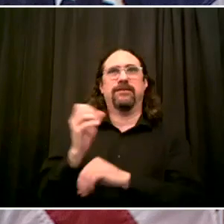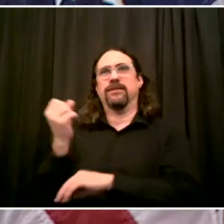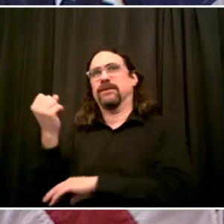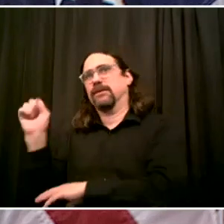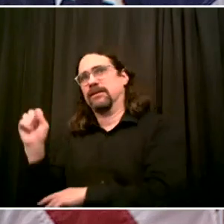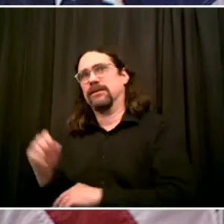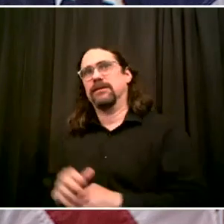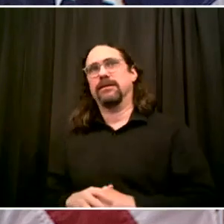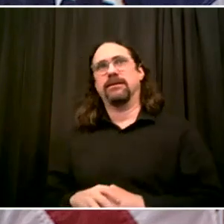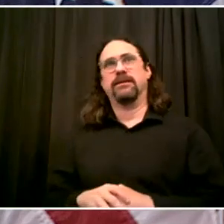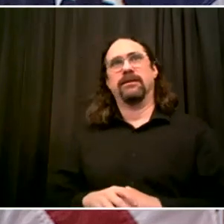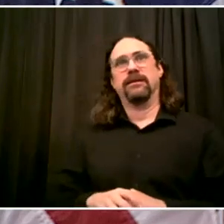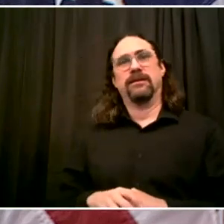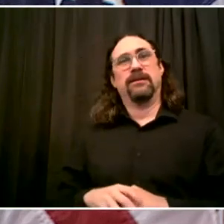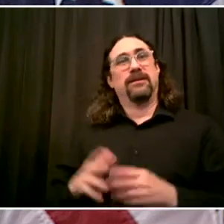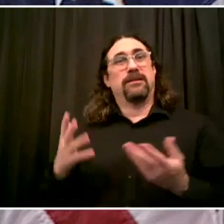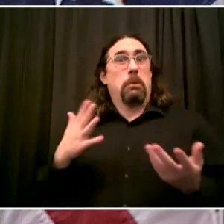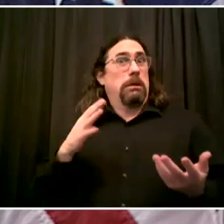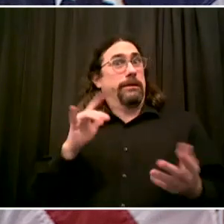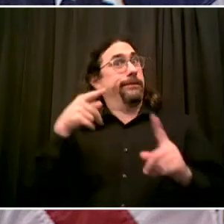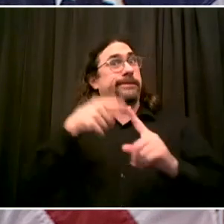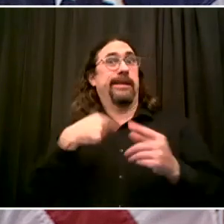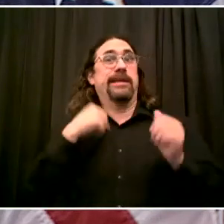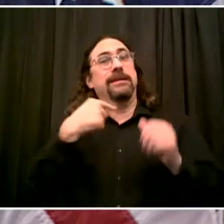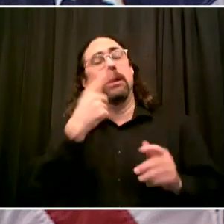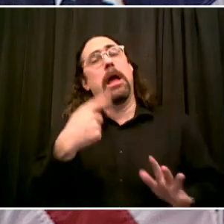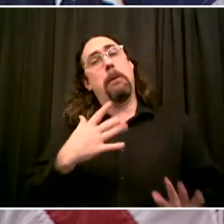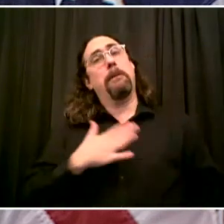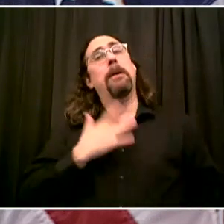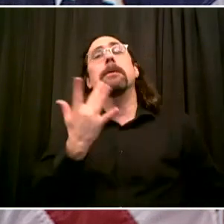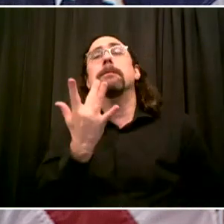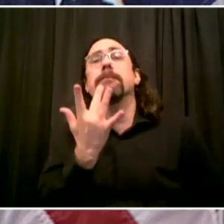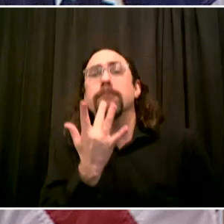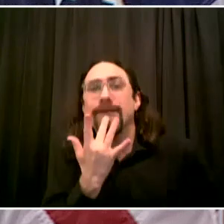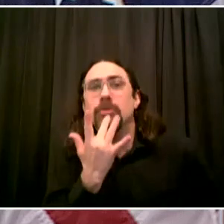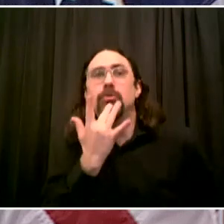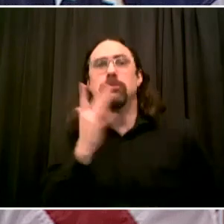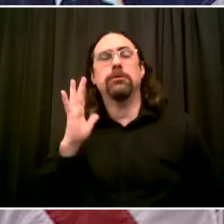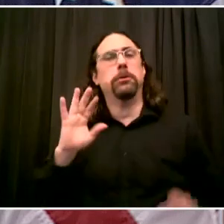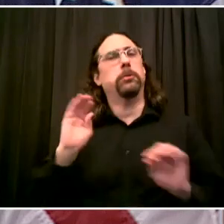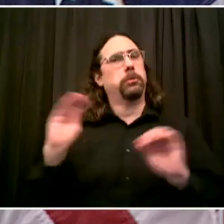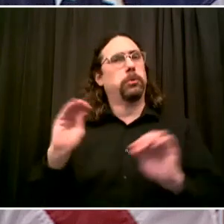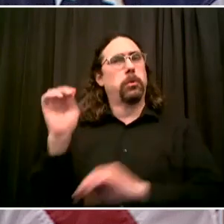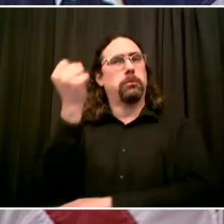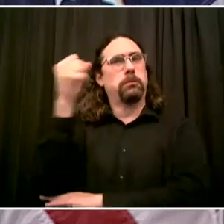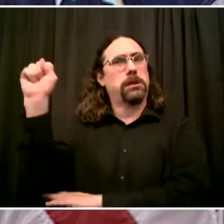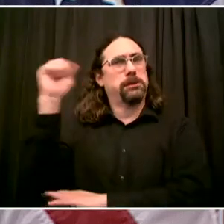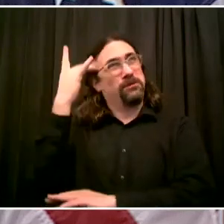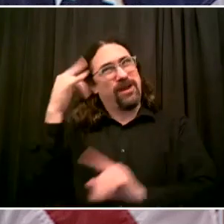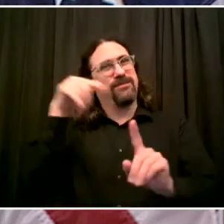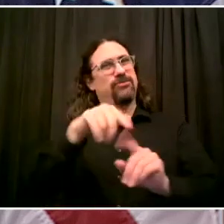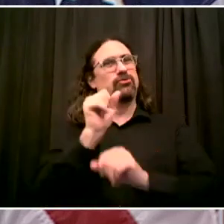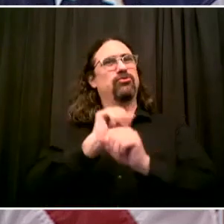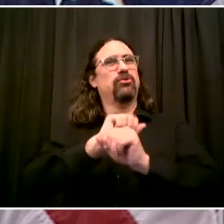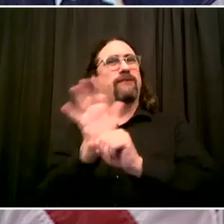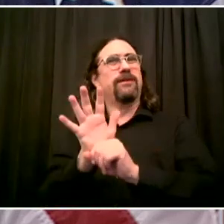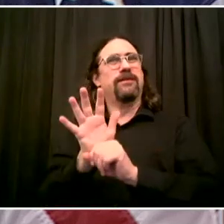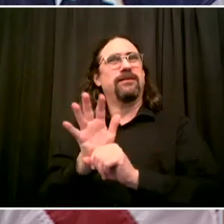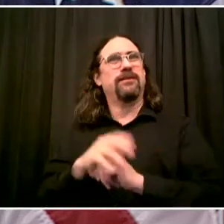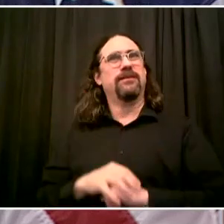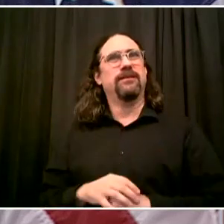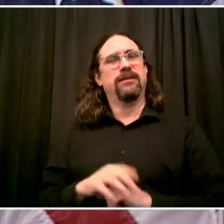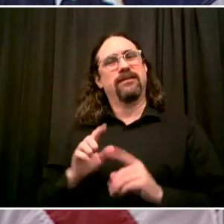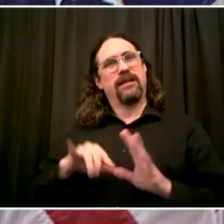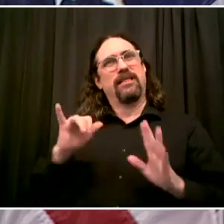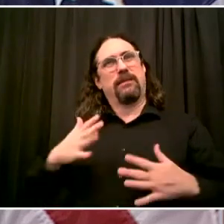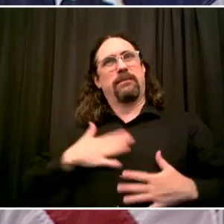out of the woods, and this indicator today that is going in the wrong direction is a reminder of this, until we're out of the woods on this virus, we're still better off with people